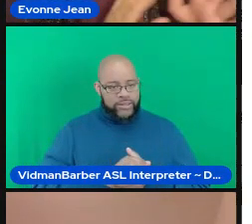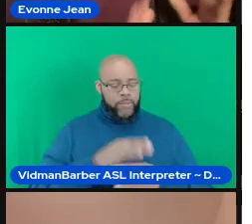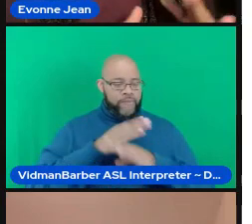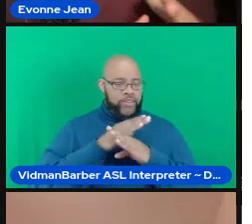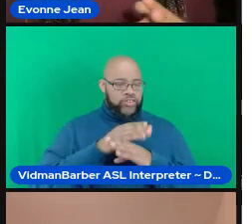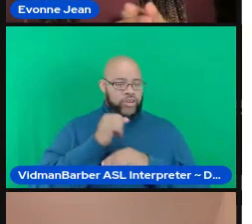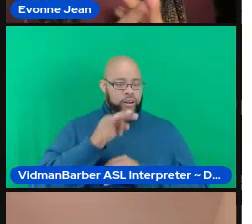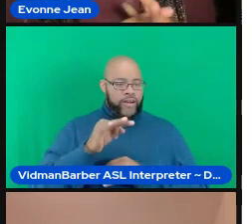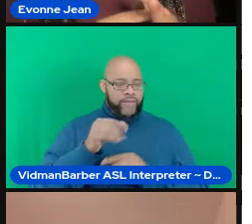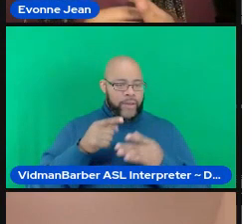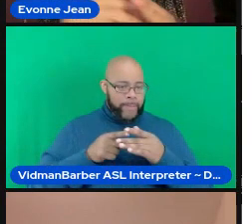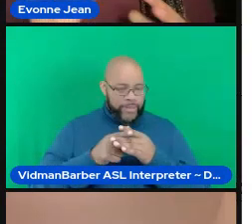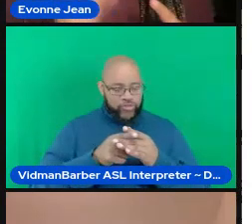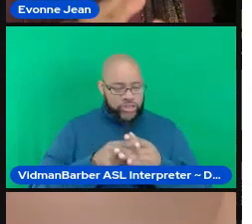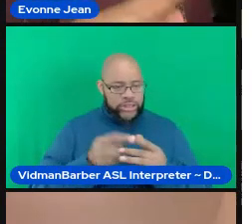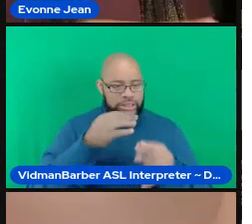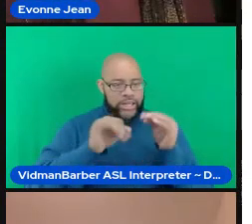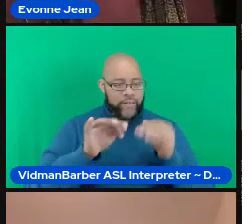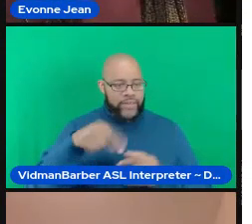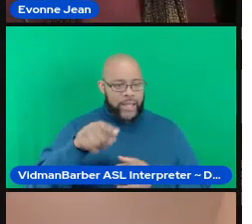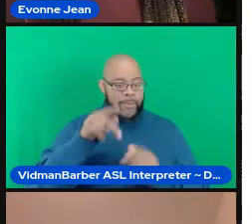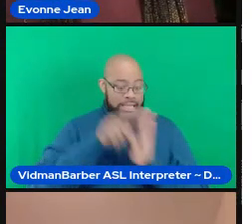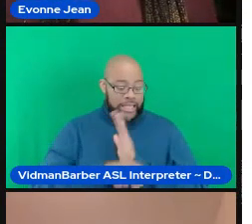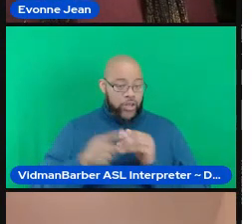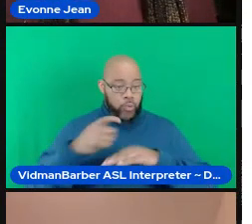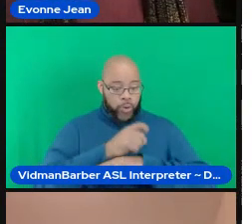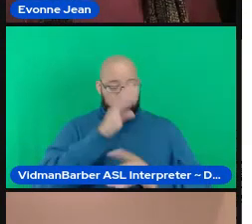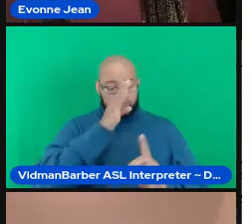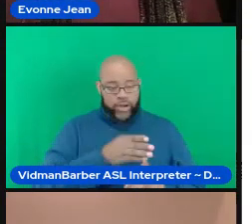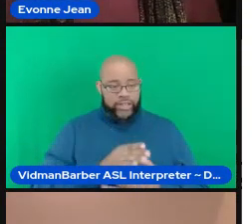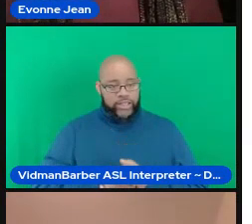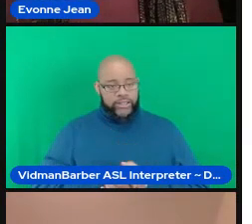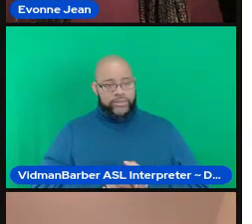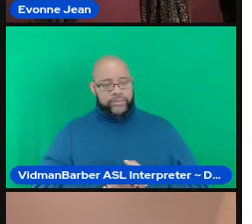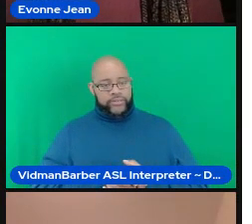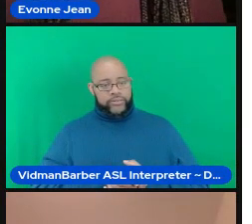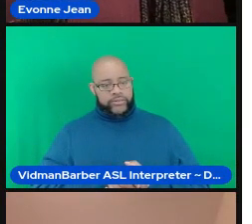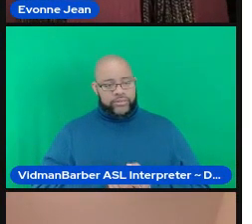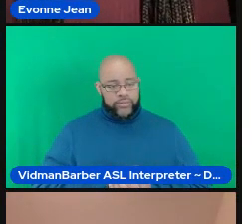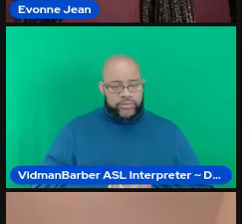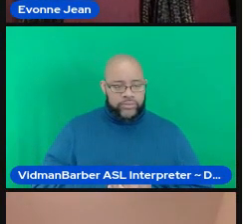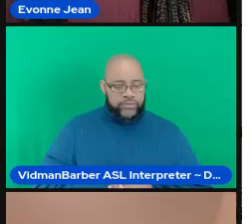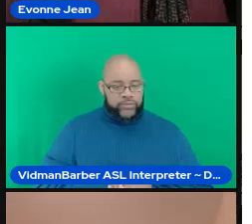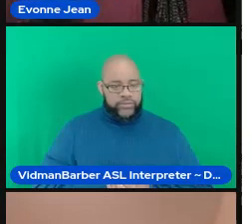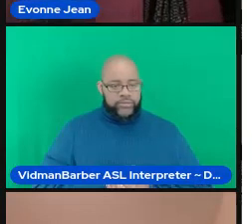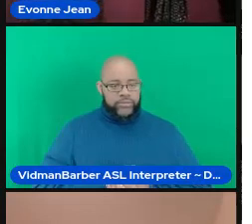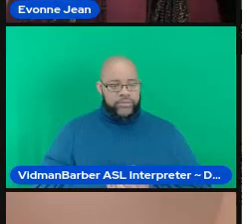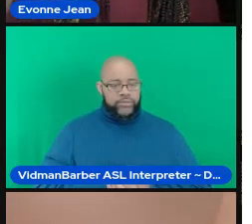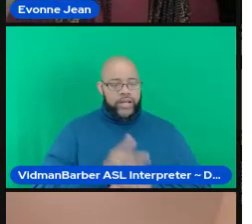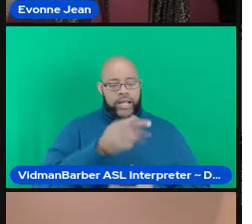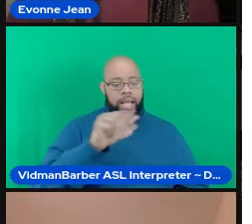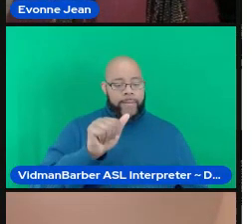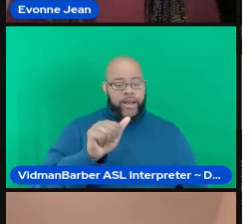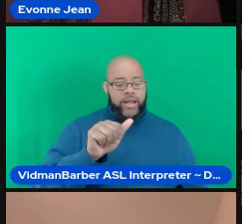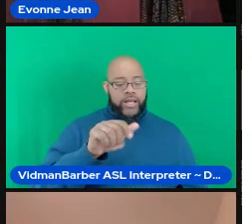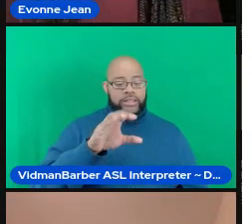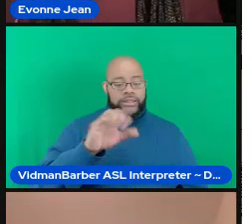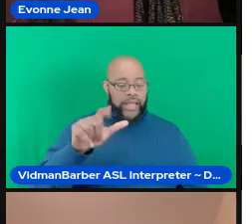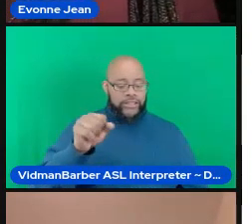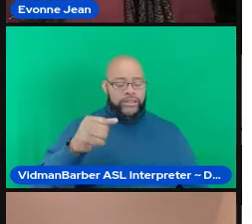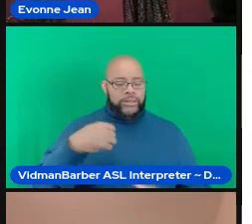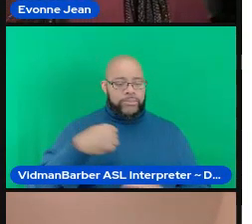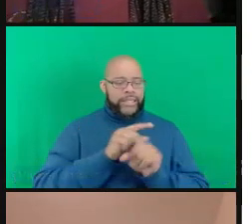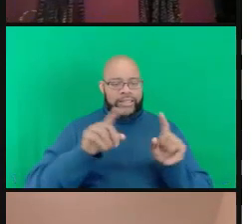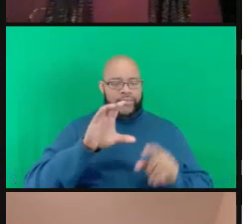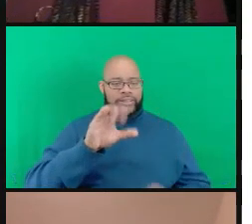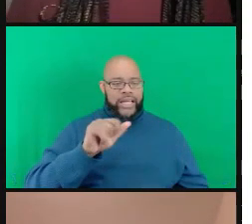of penetration as opposed to them killing the worms directly. Gamma delta T cells are known to make a lot of different cytokines,